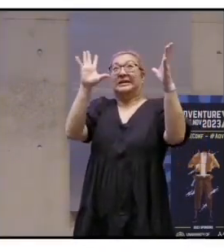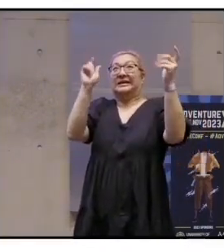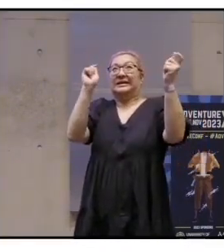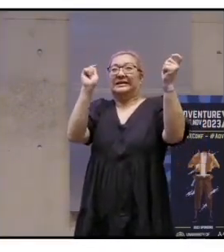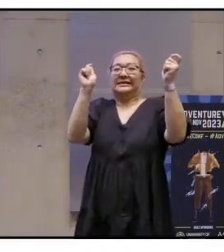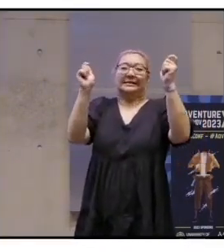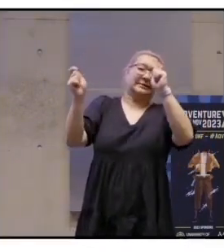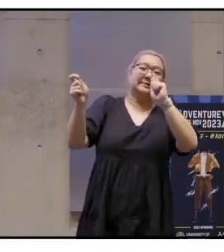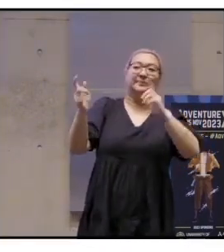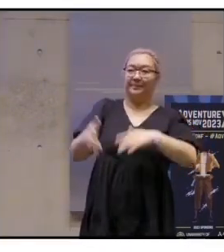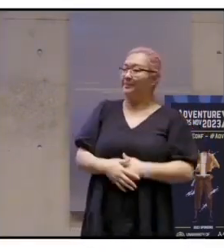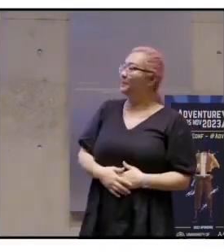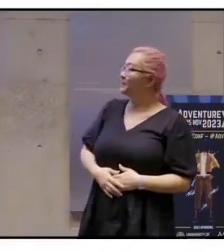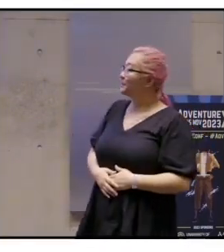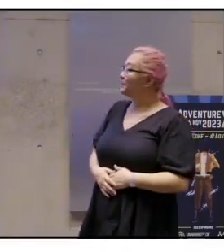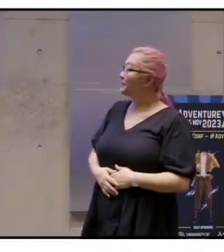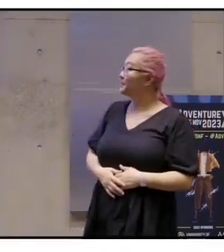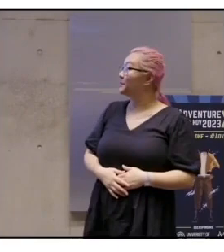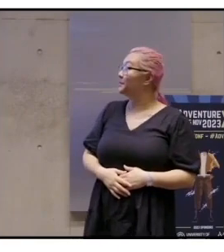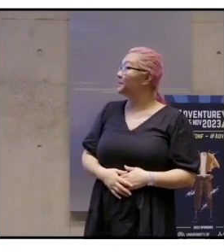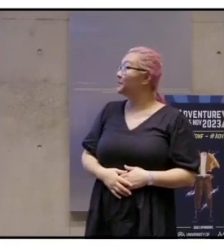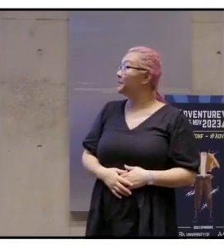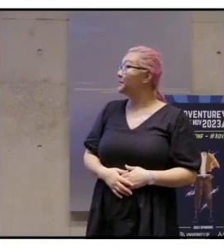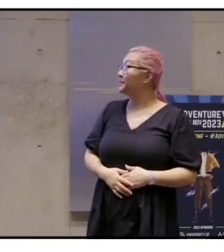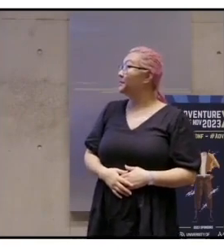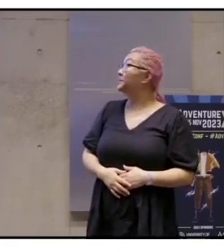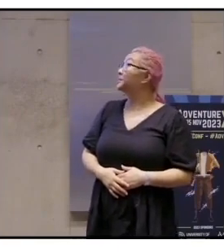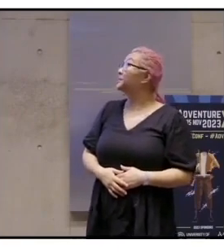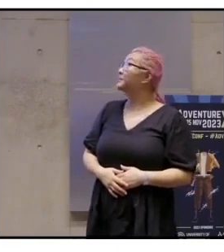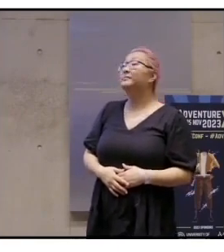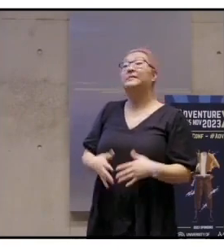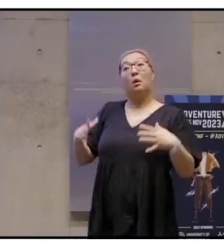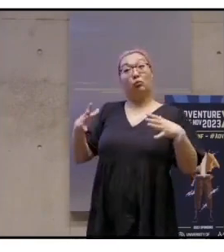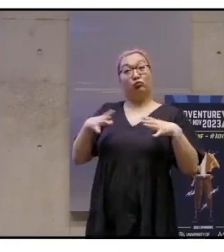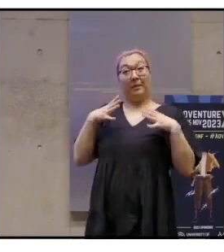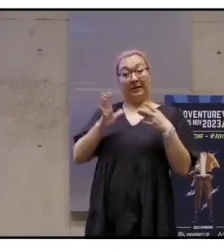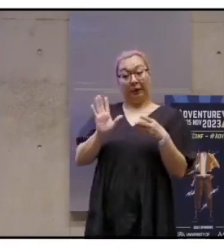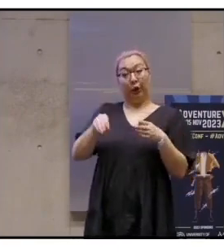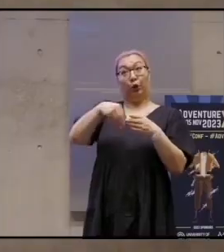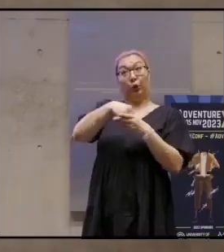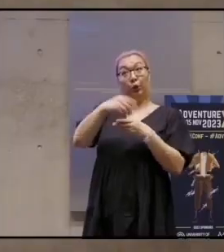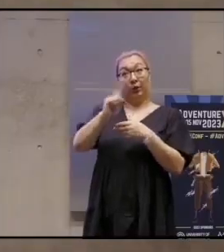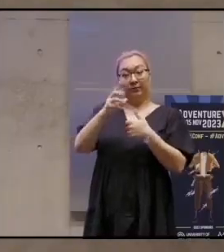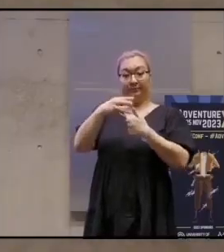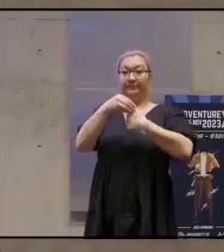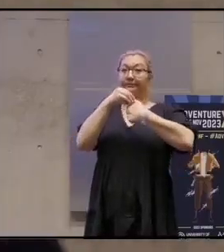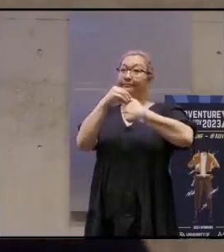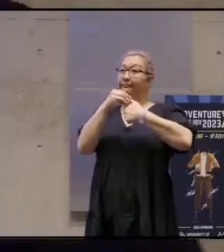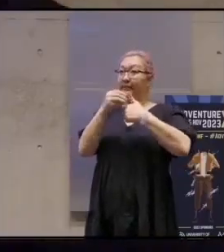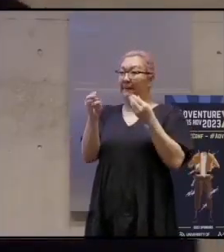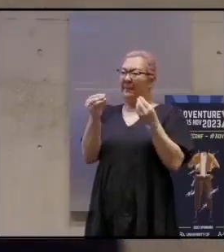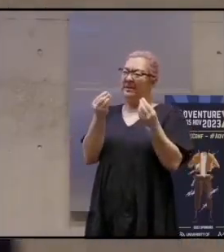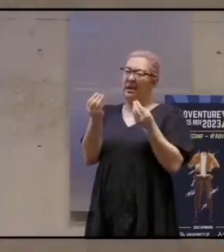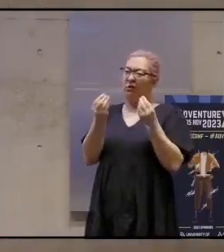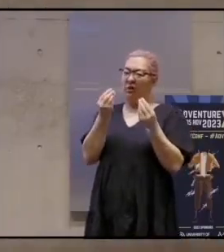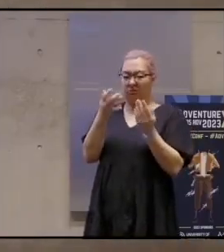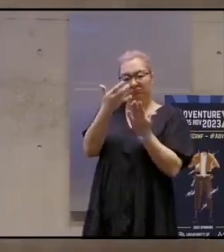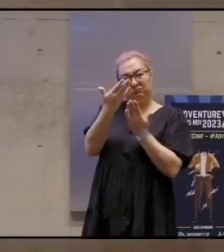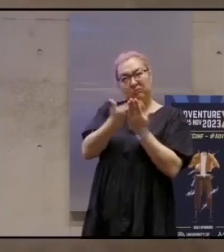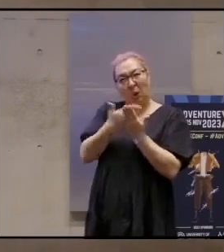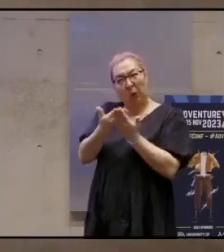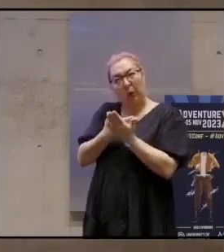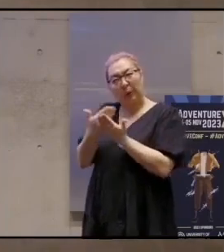Preparation involves fully preparing your materials and documentation, doing some